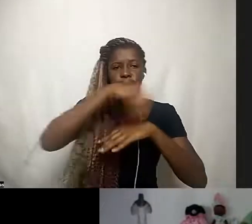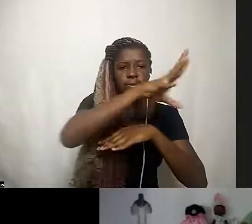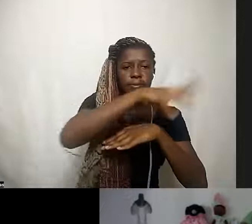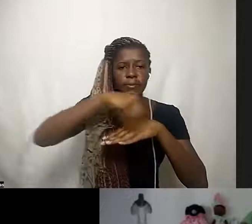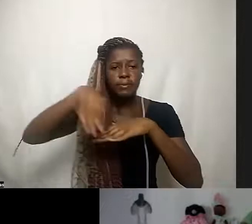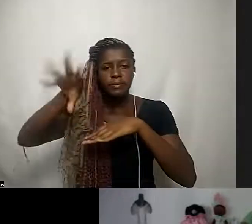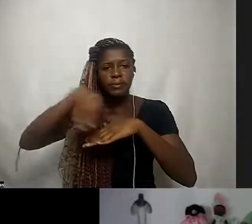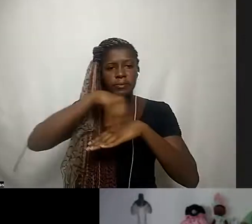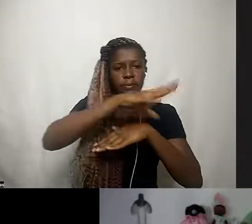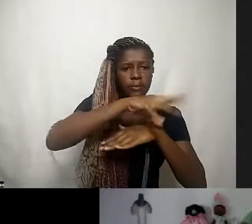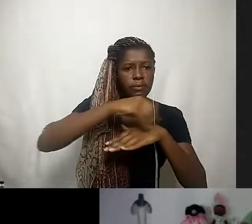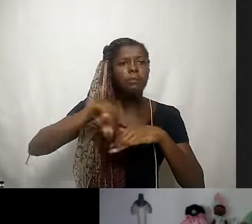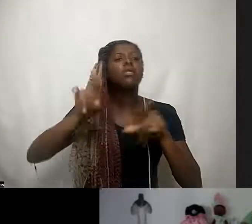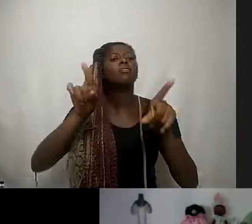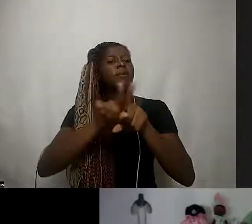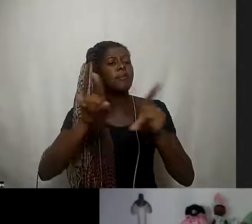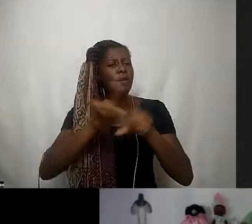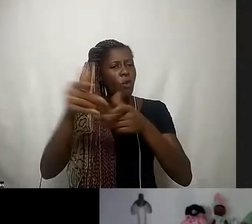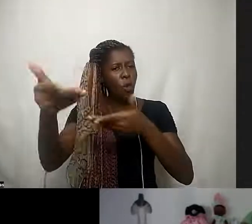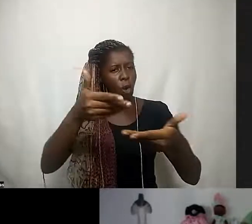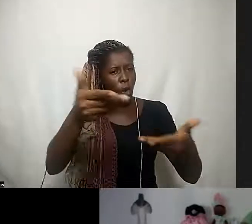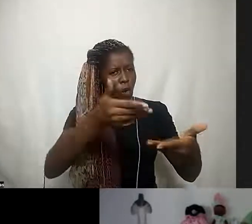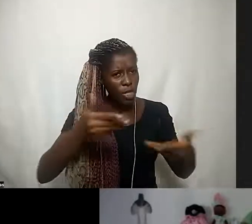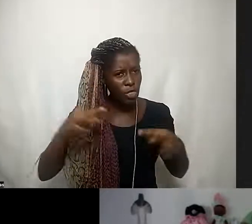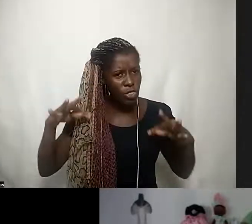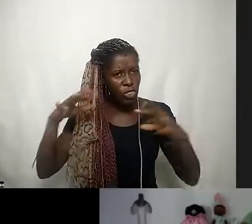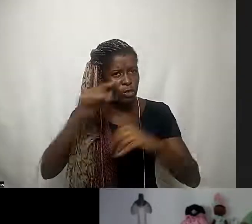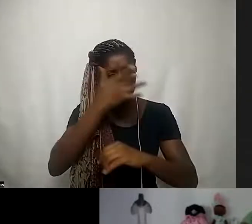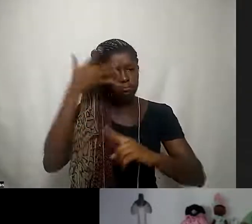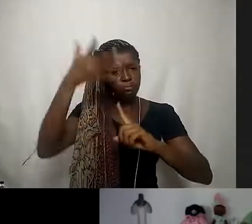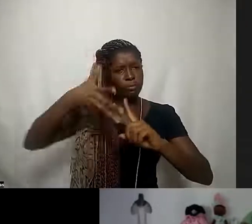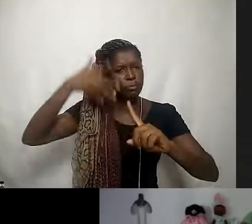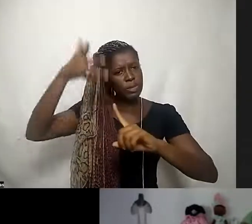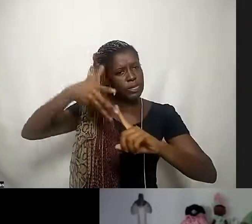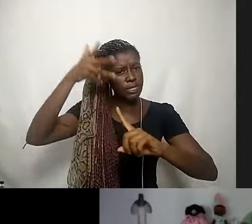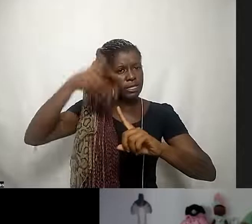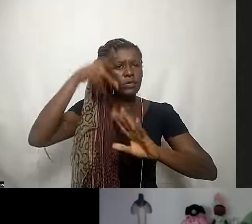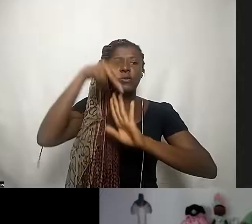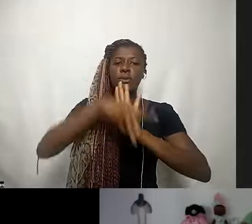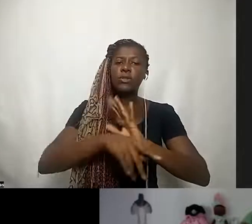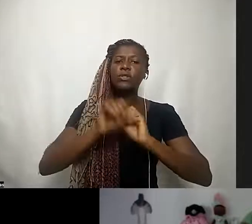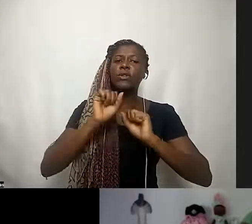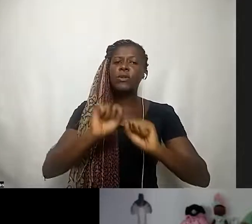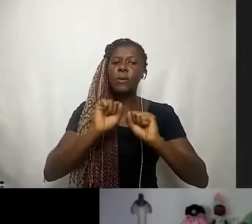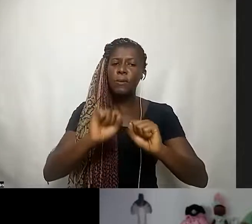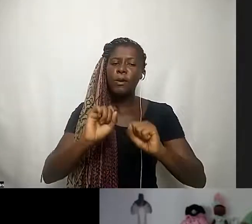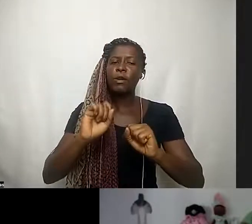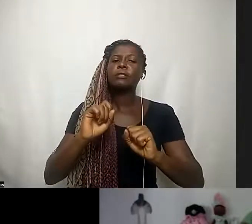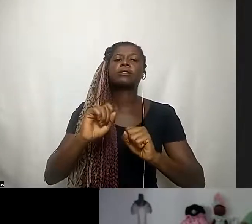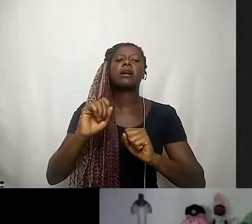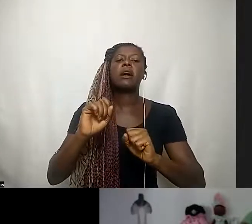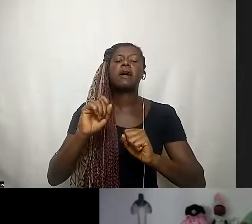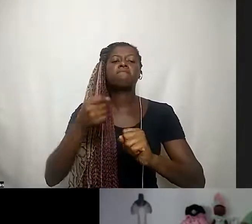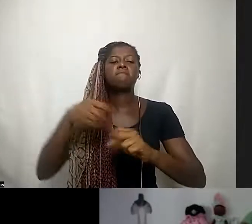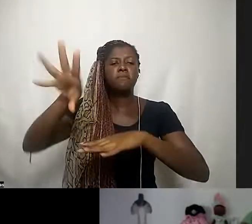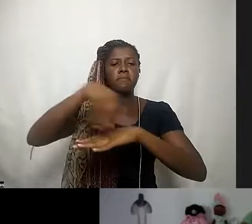ask the Q&A questions, but I'll also invite all of the speakers today from this project to answer the questions, and I hope